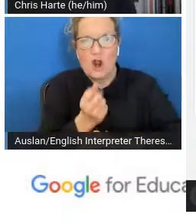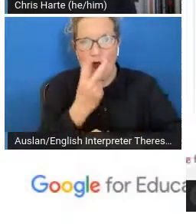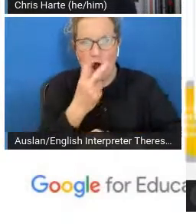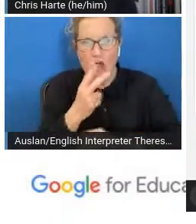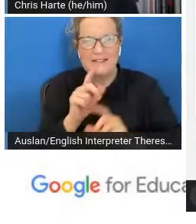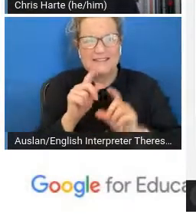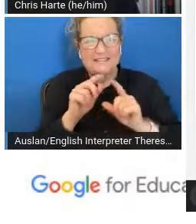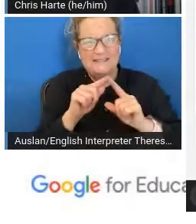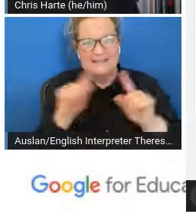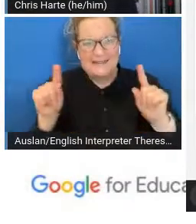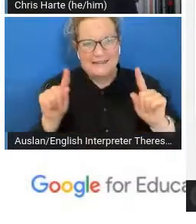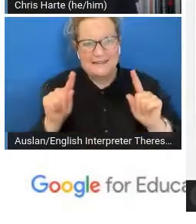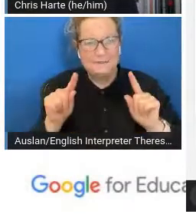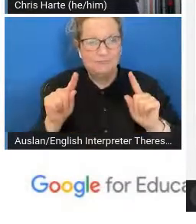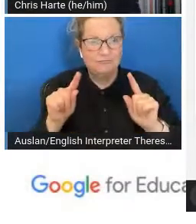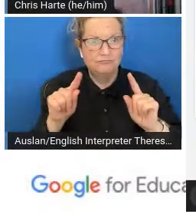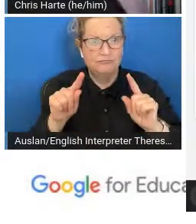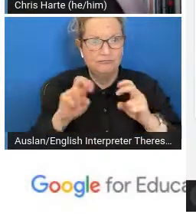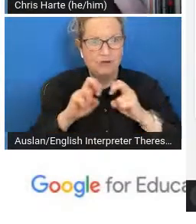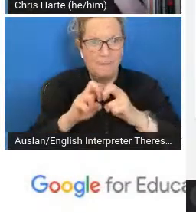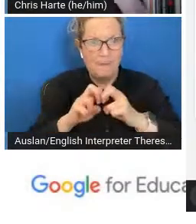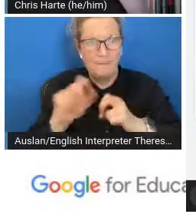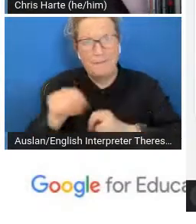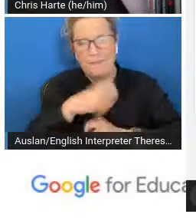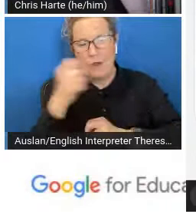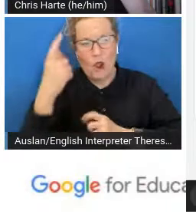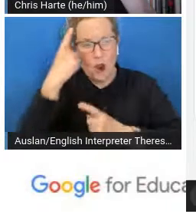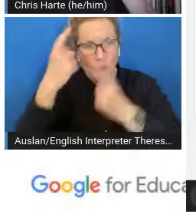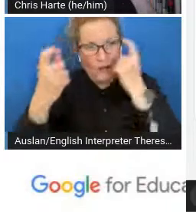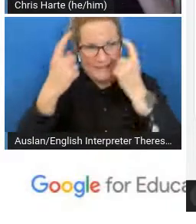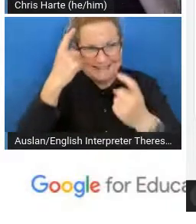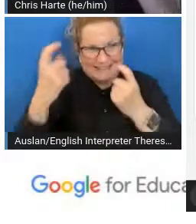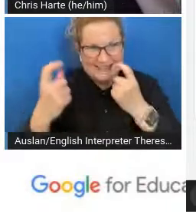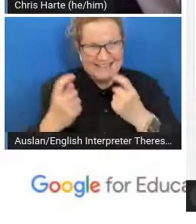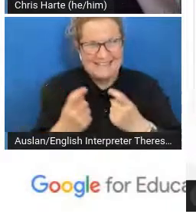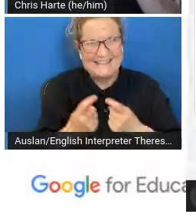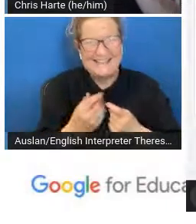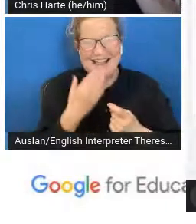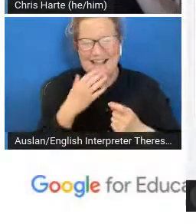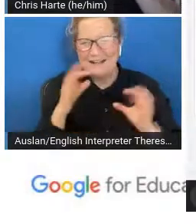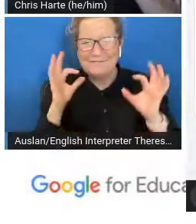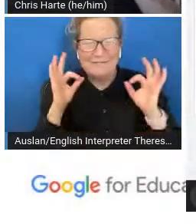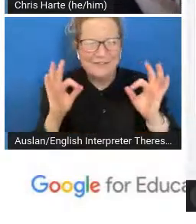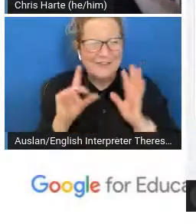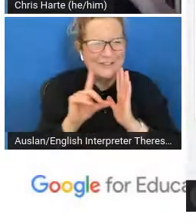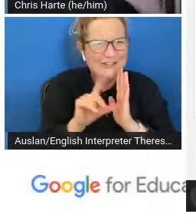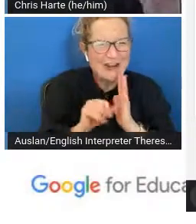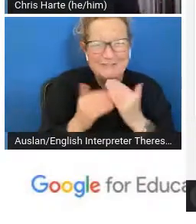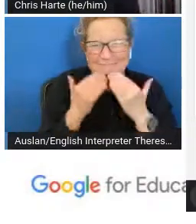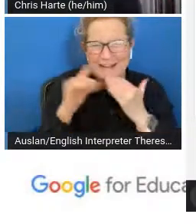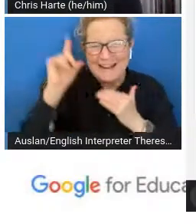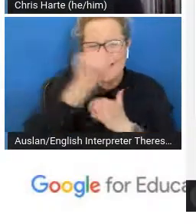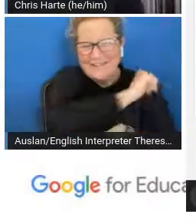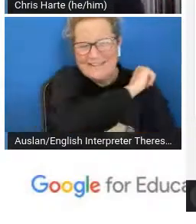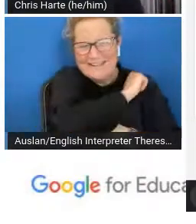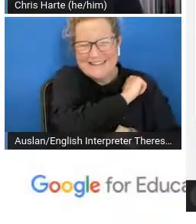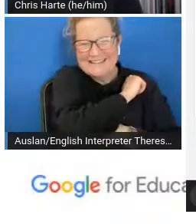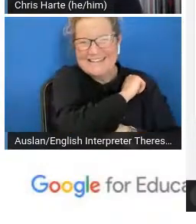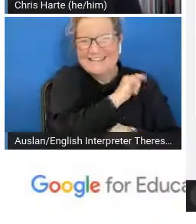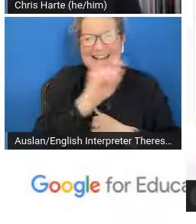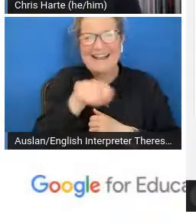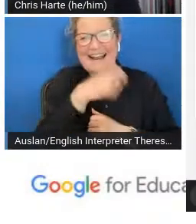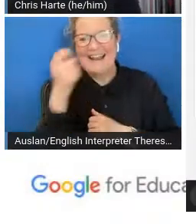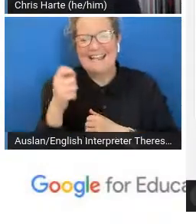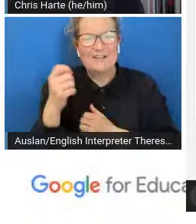problem. Going on to the idea generation. Thank you. You're right on time. I love it. The next one is the prototype and critique. And